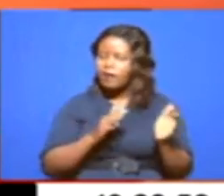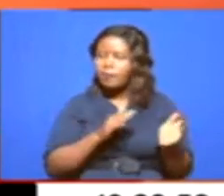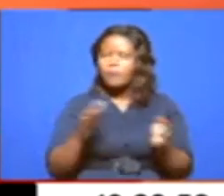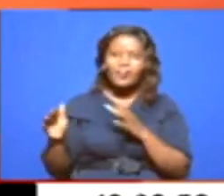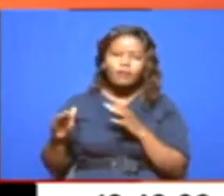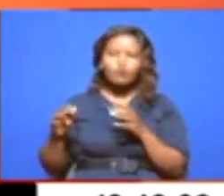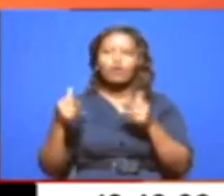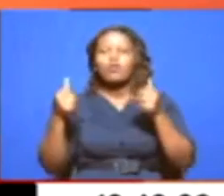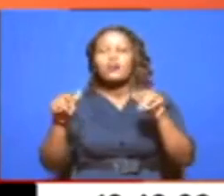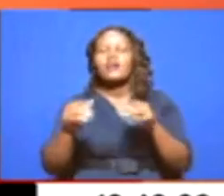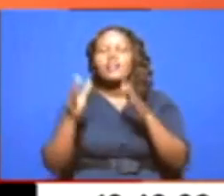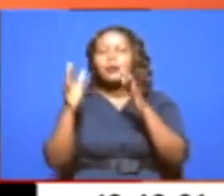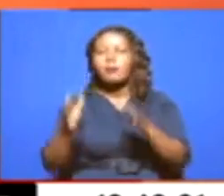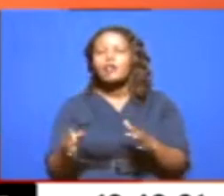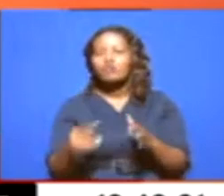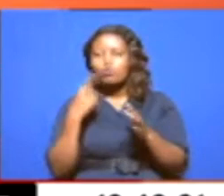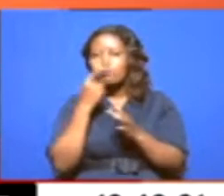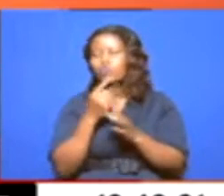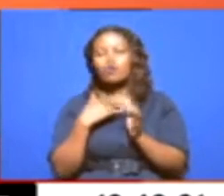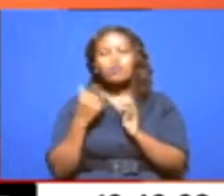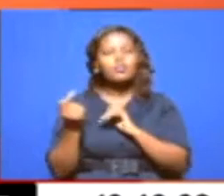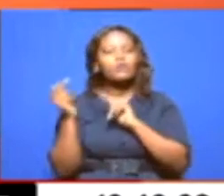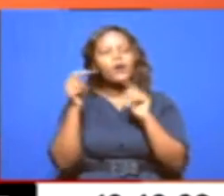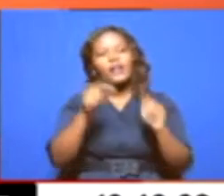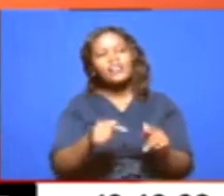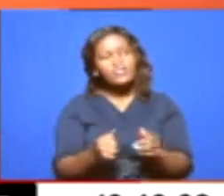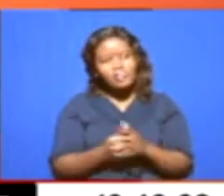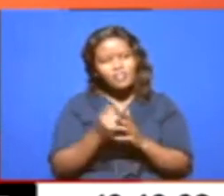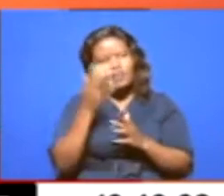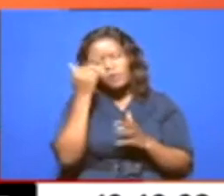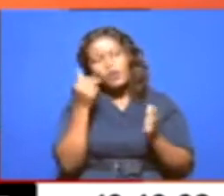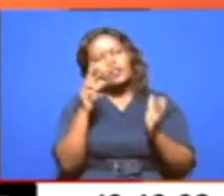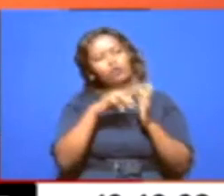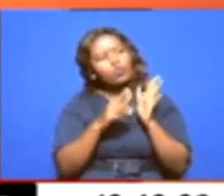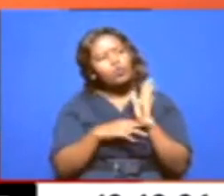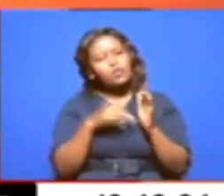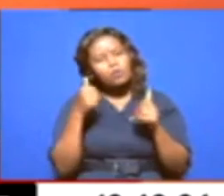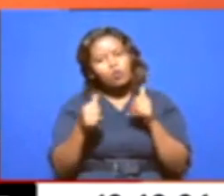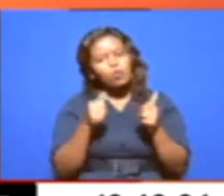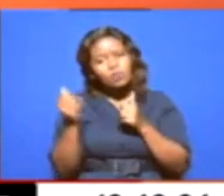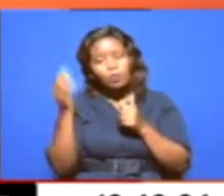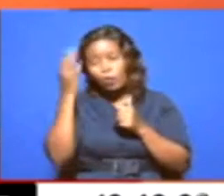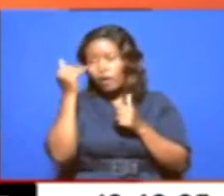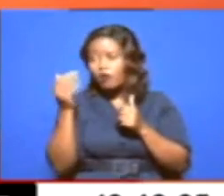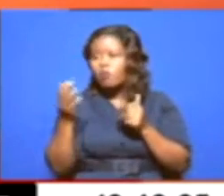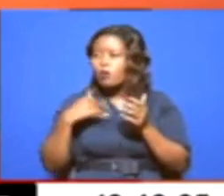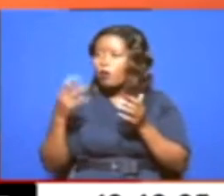attend that event? Because nobody would like a repeat of what happened in